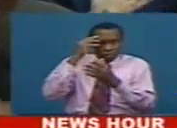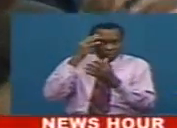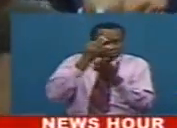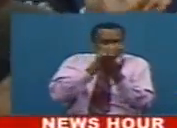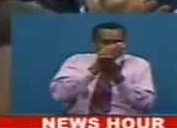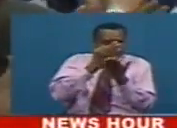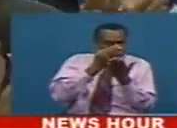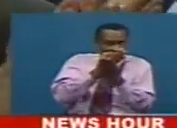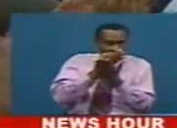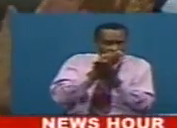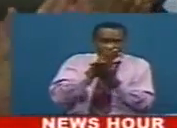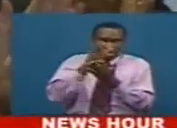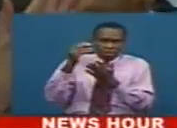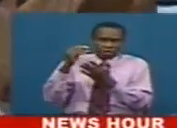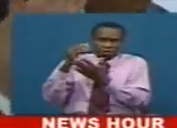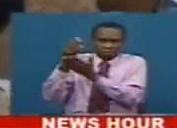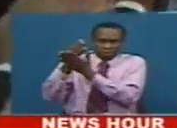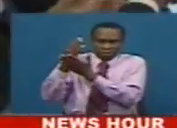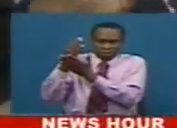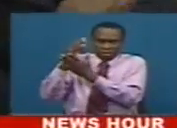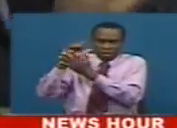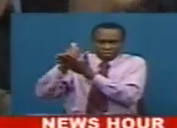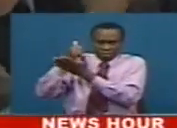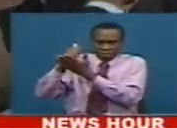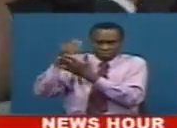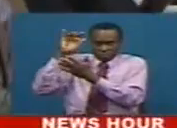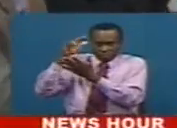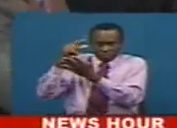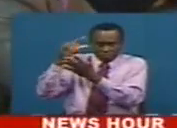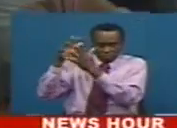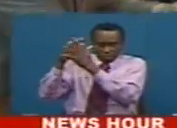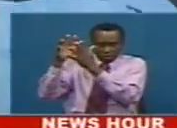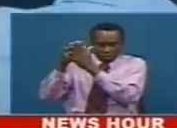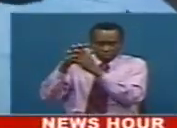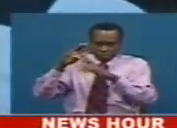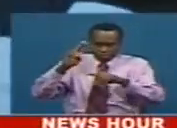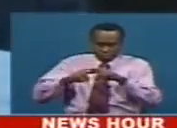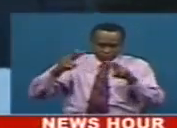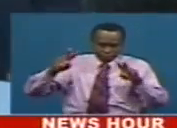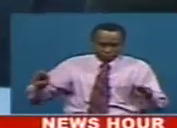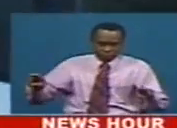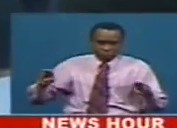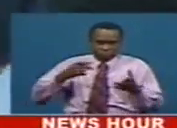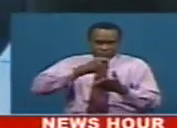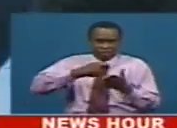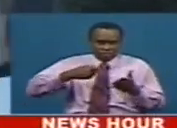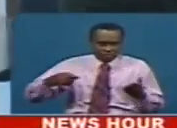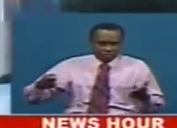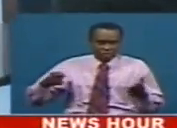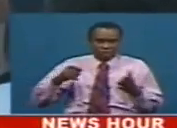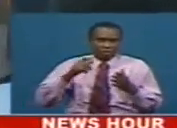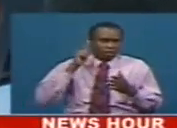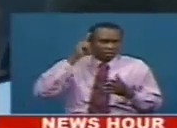Ken Ofori-Atta, signed the MOU. Later on, a Deputy Minister of Information, Mr. Kojo Mpong-Krumah, said the agreement